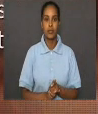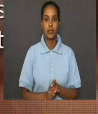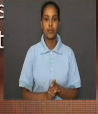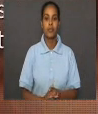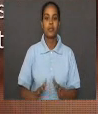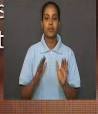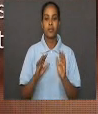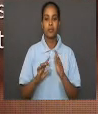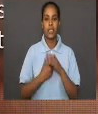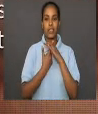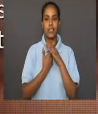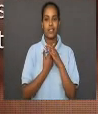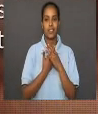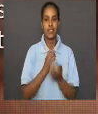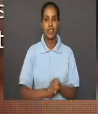Begin.